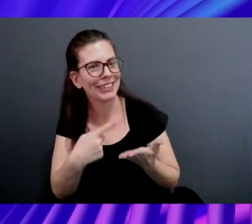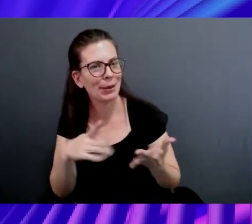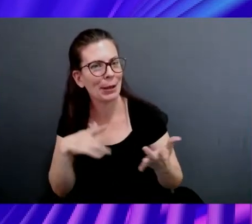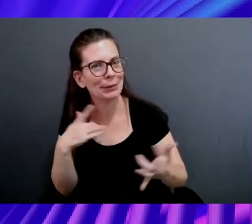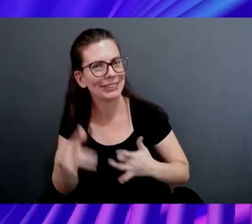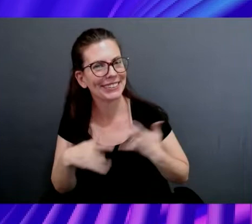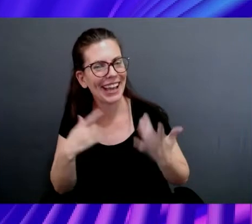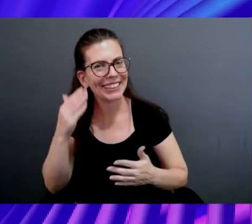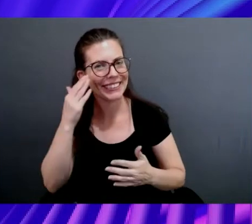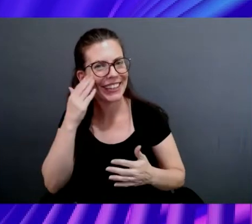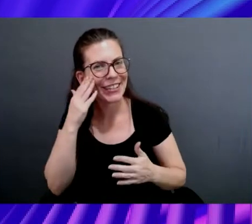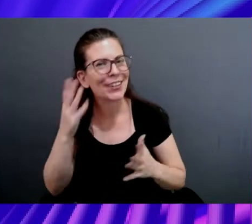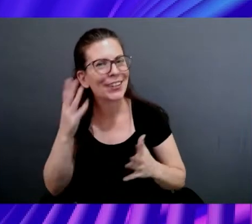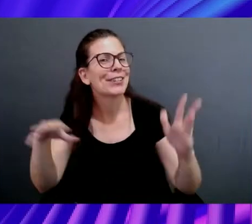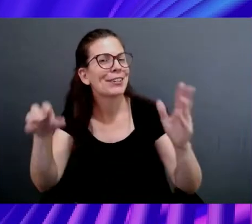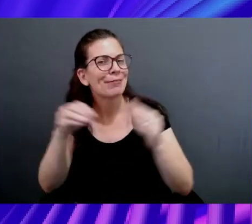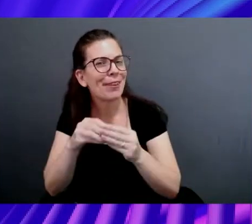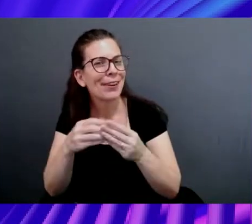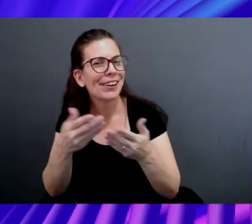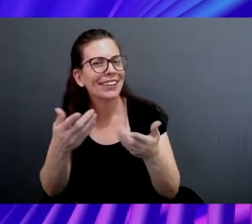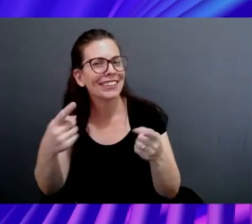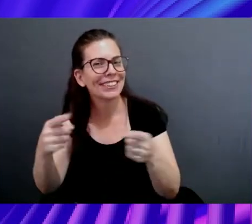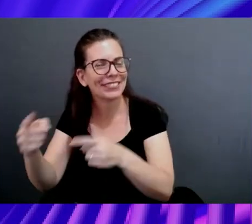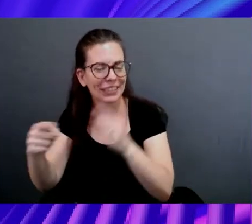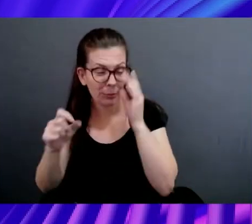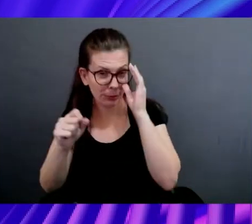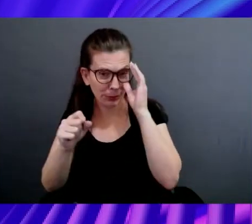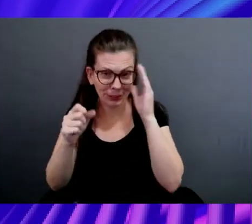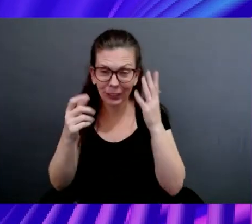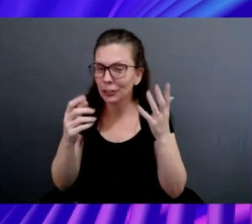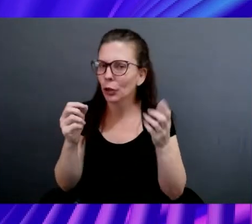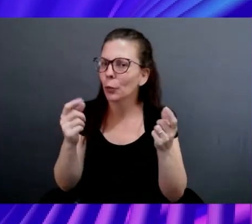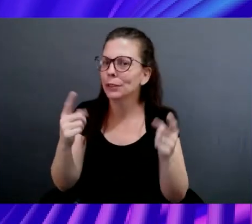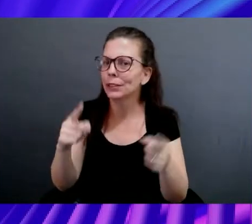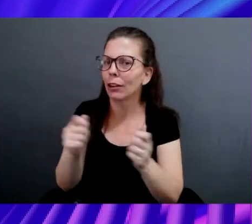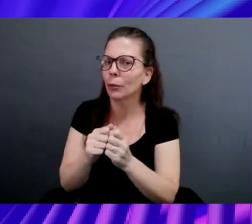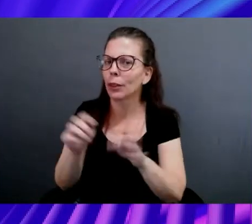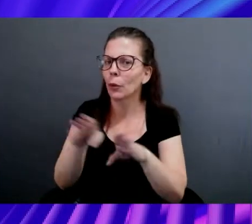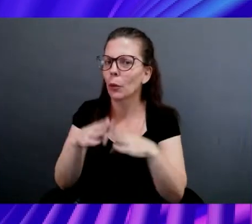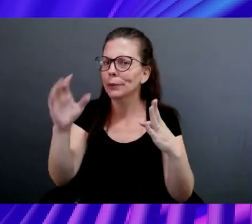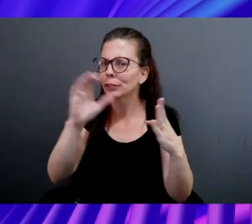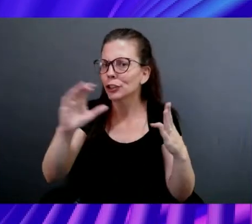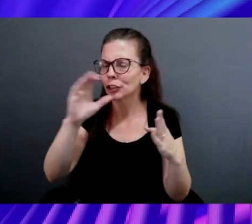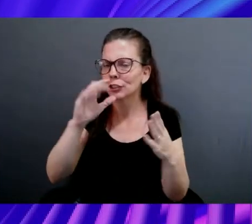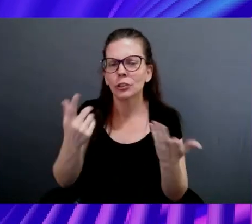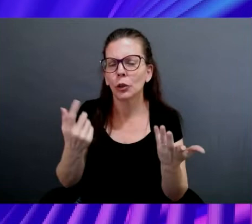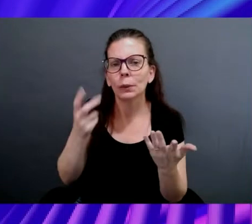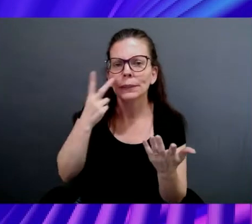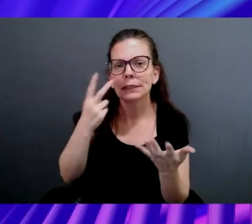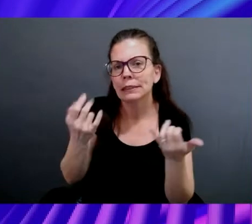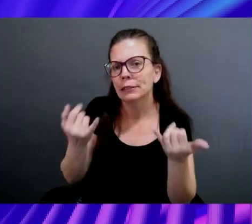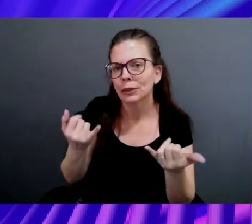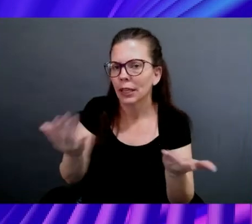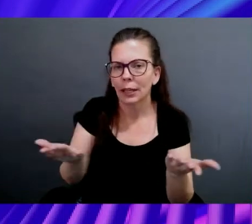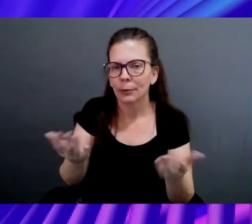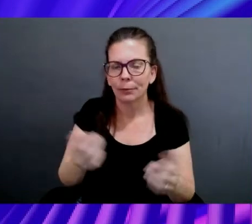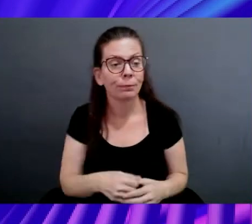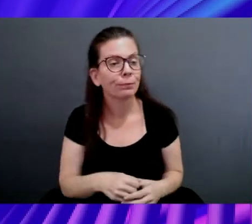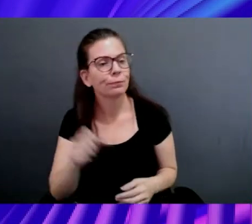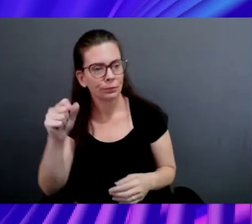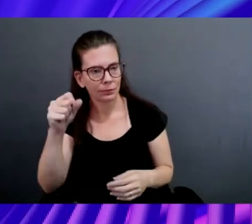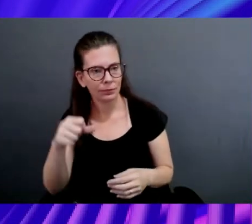demo coming. So yeah, what's going on with OpenSearch? What are we going to see today? Yeah, so what you are going to see,